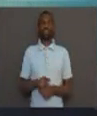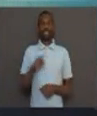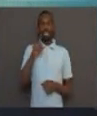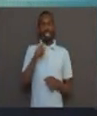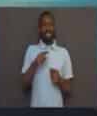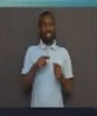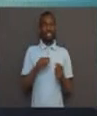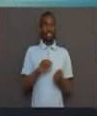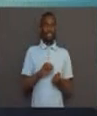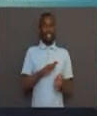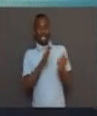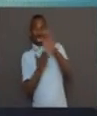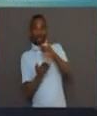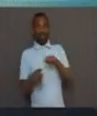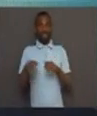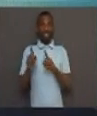energy.